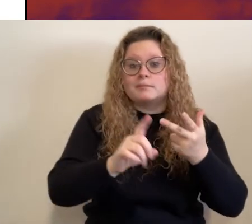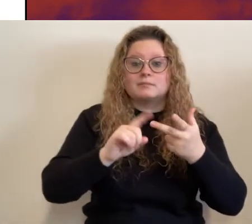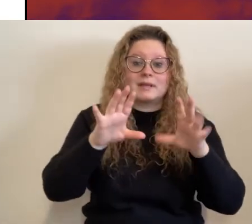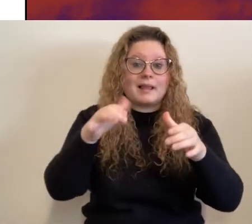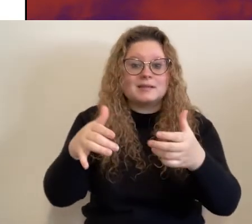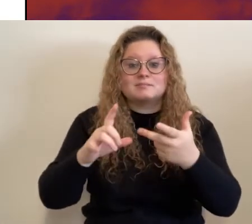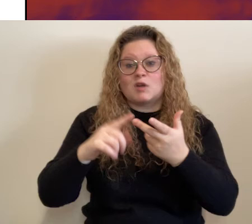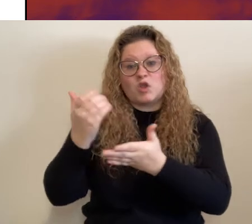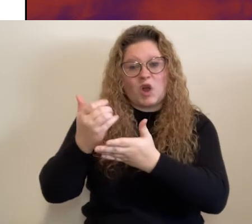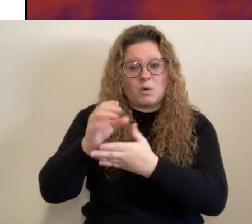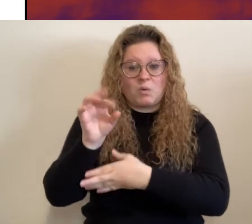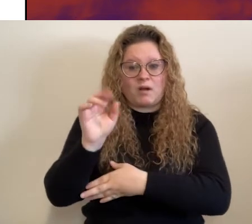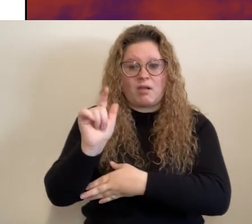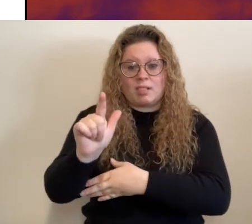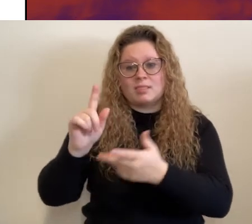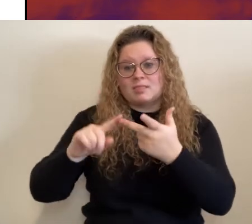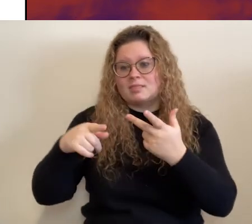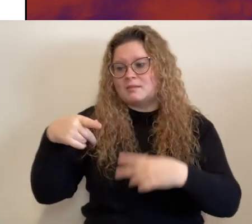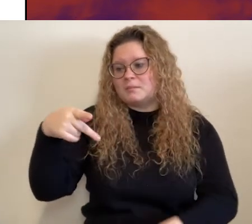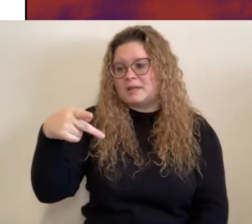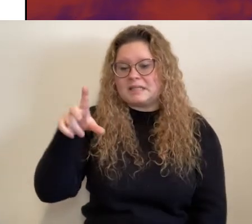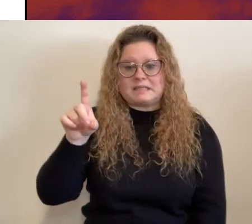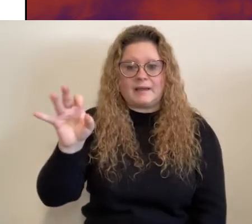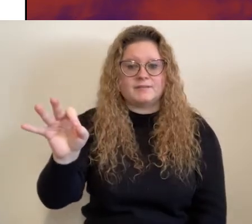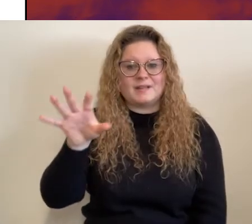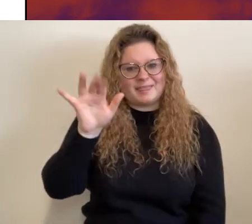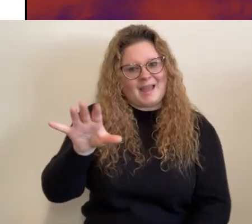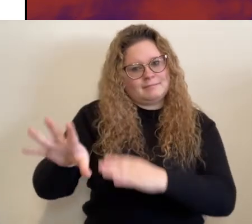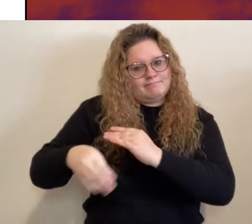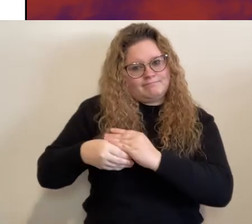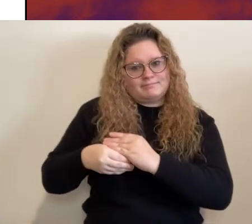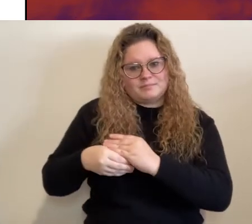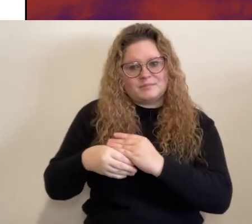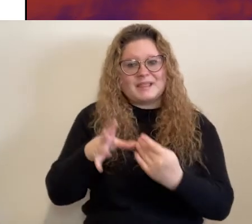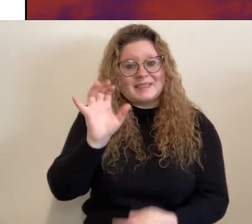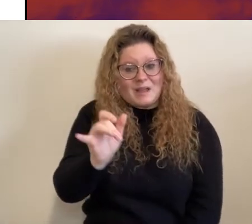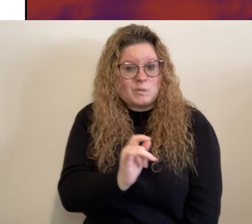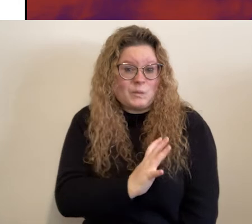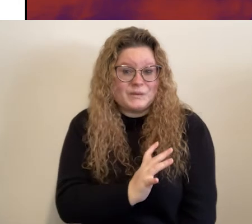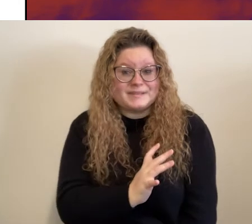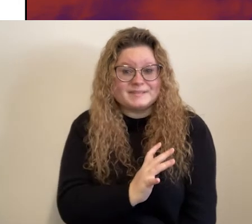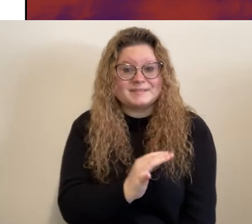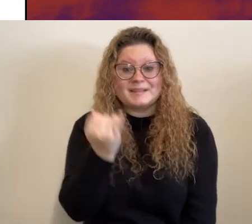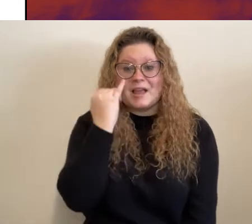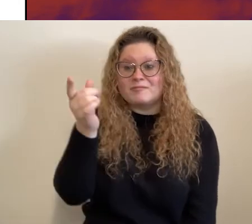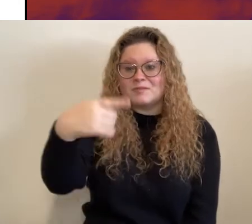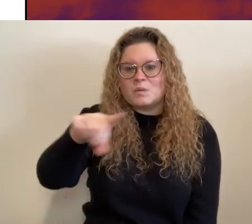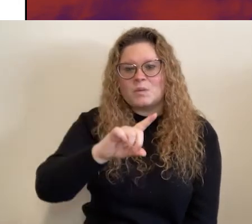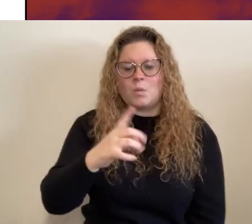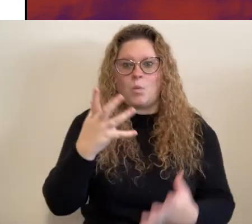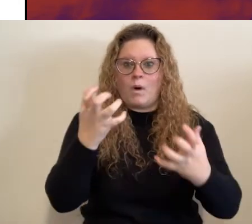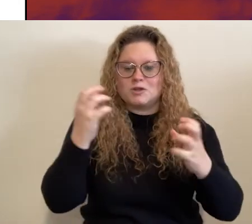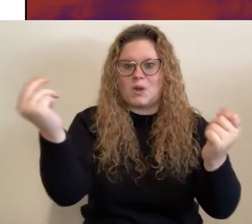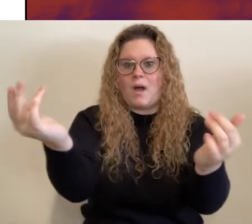cards, that becomes the add-on. And that's the position that we want to be, that you are so embodied that people just want to be around